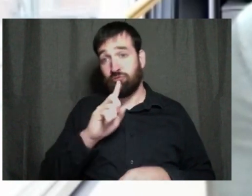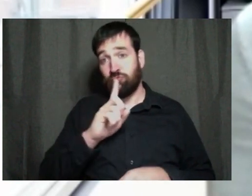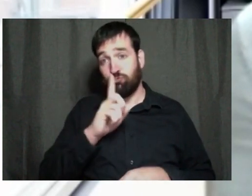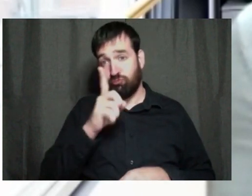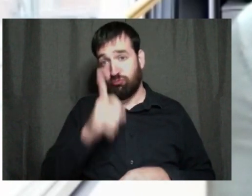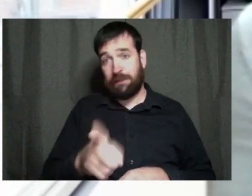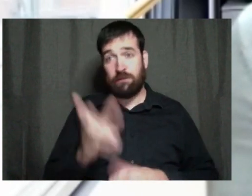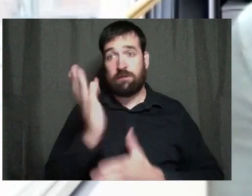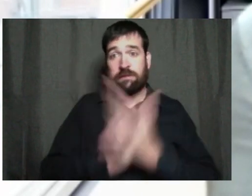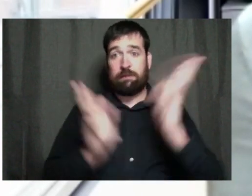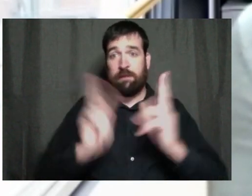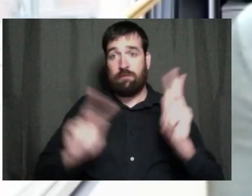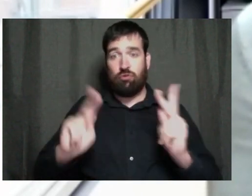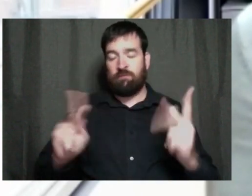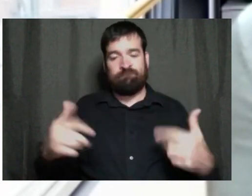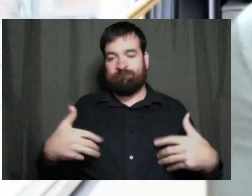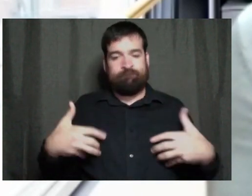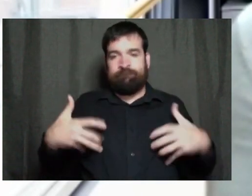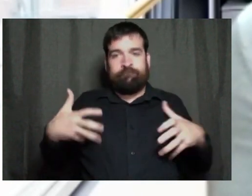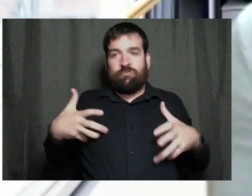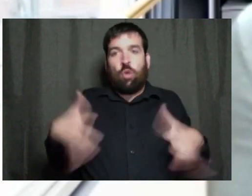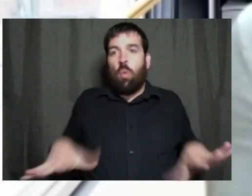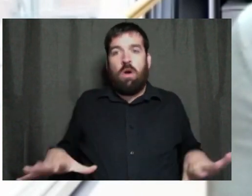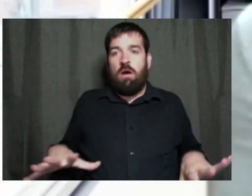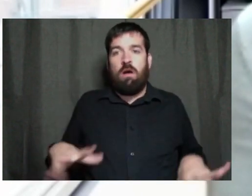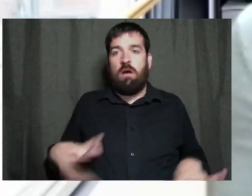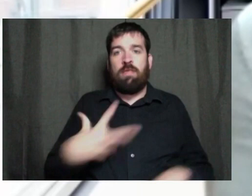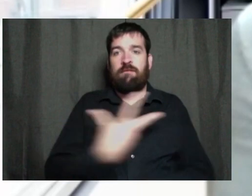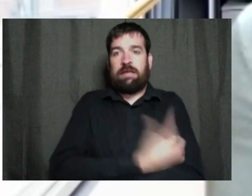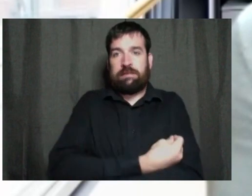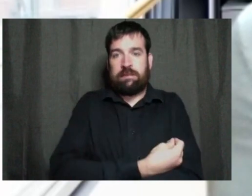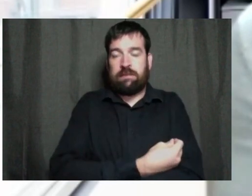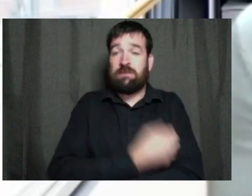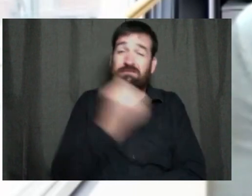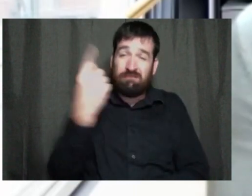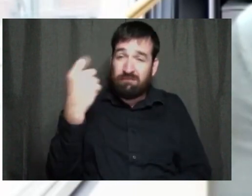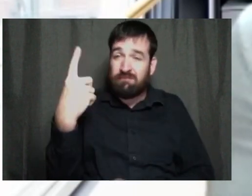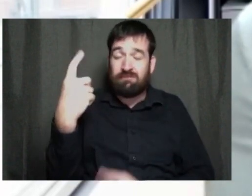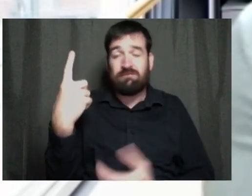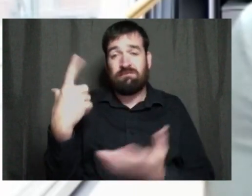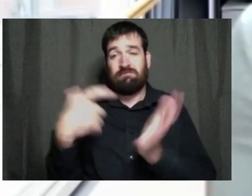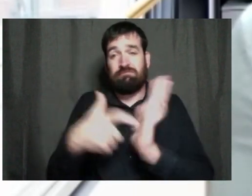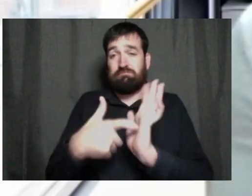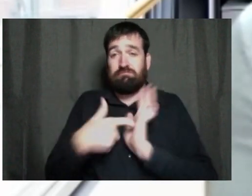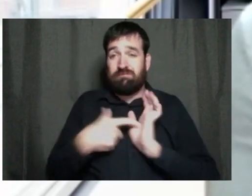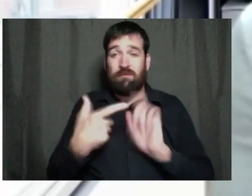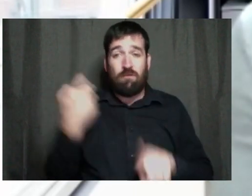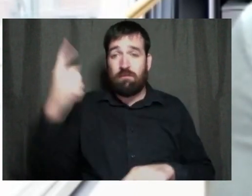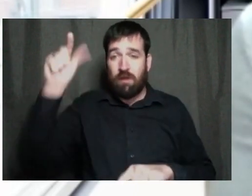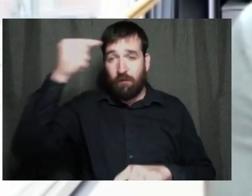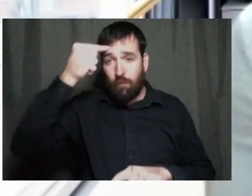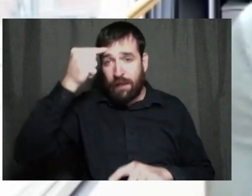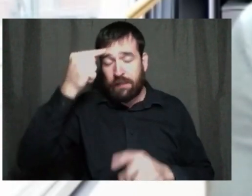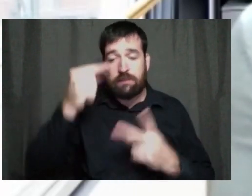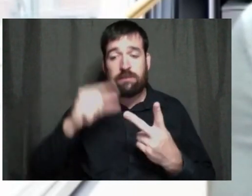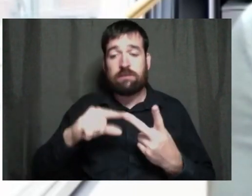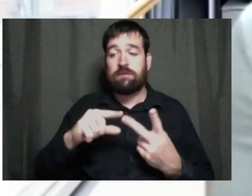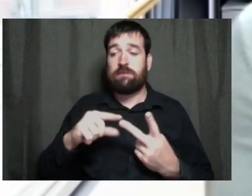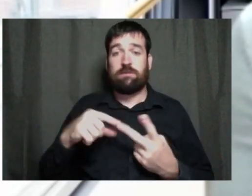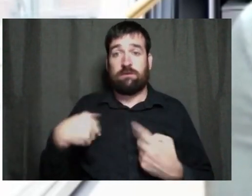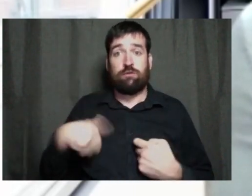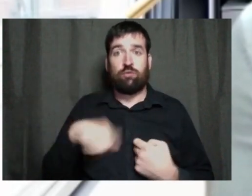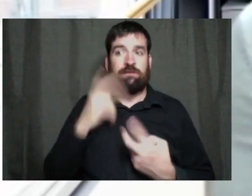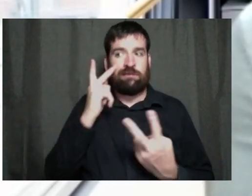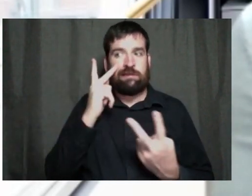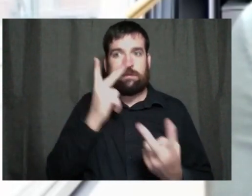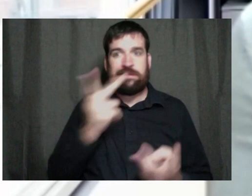folks just aren't interested in getting the vaccine, even though mandates are coming from the government and the science that we've seen, it